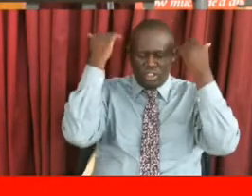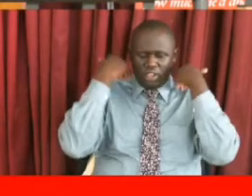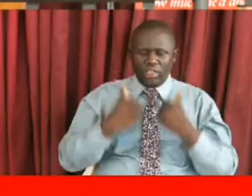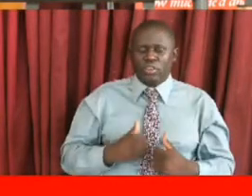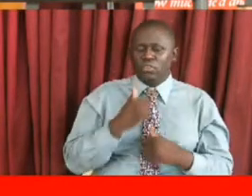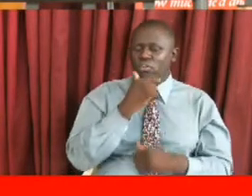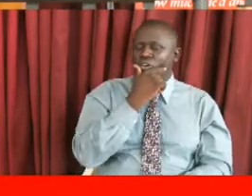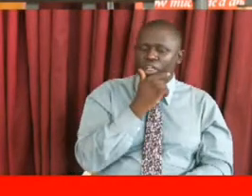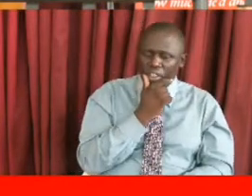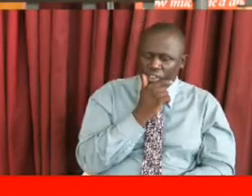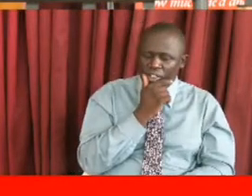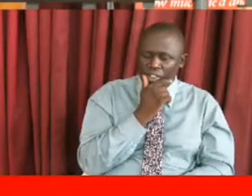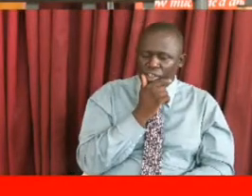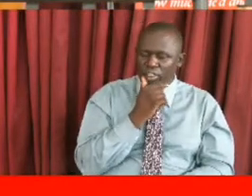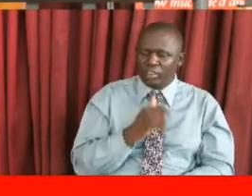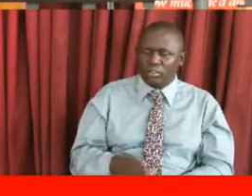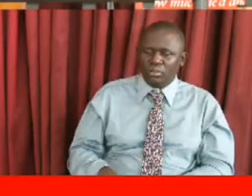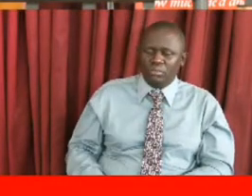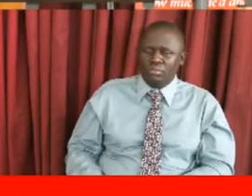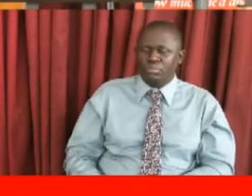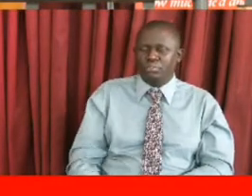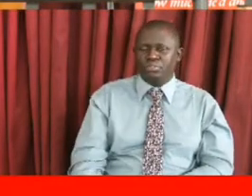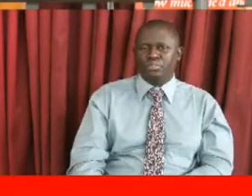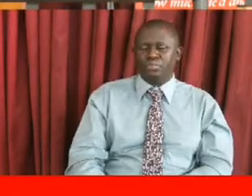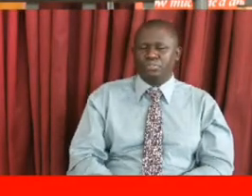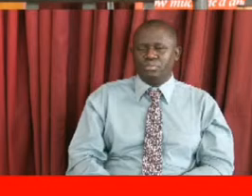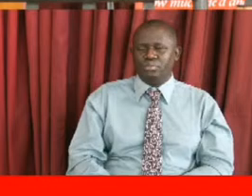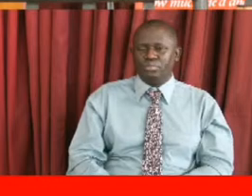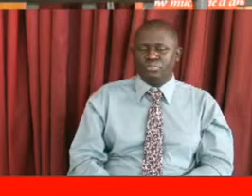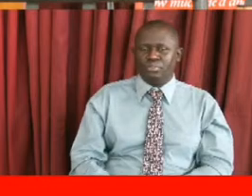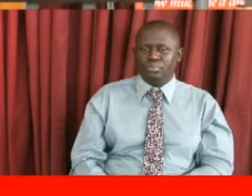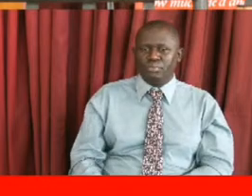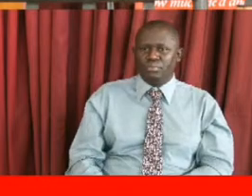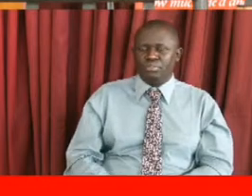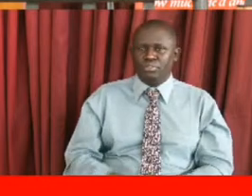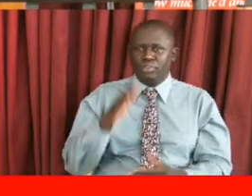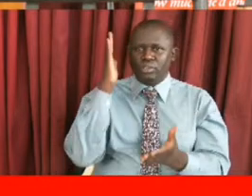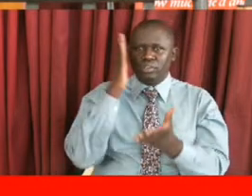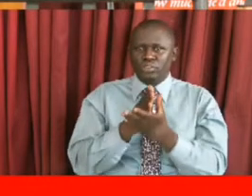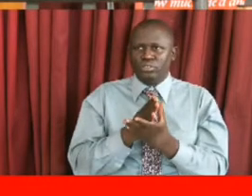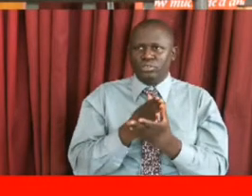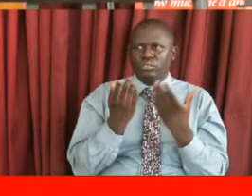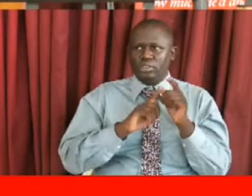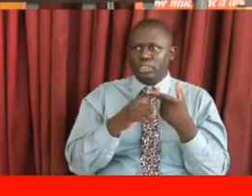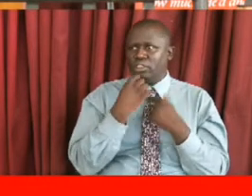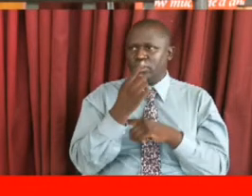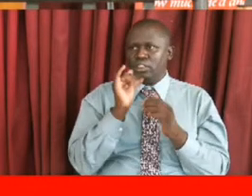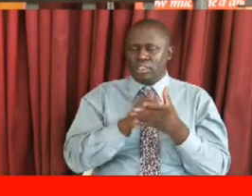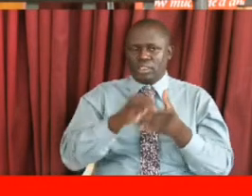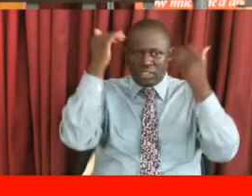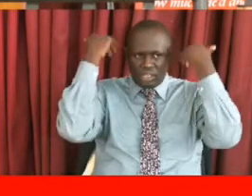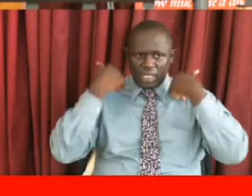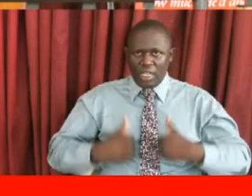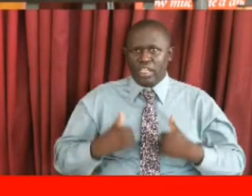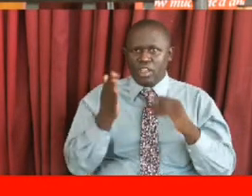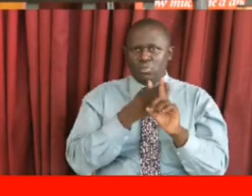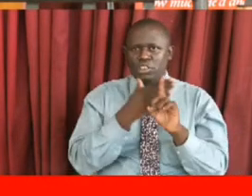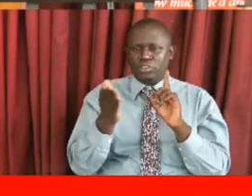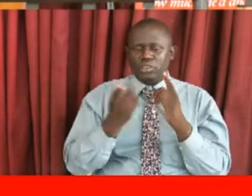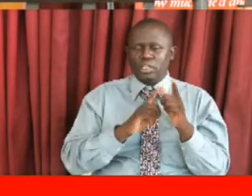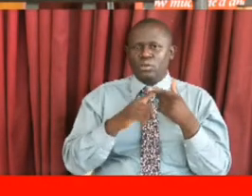wonder am then he says I am yes I'm persuaded that there is very very